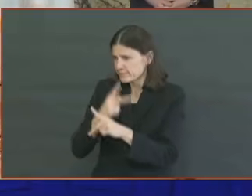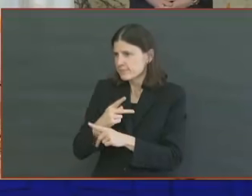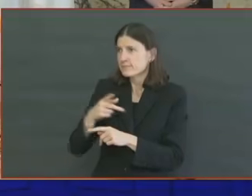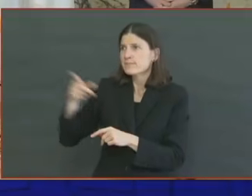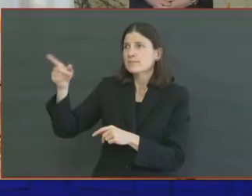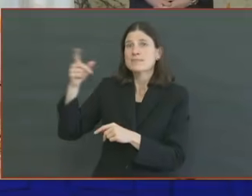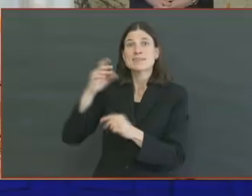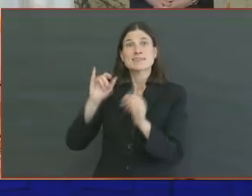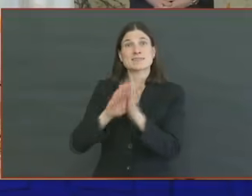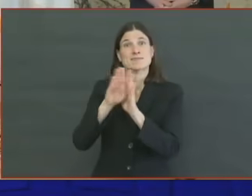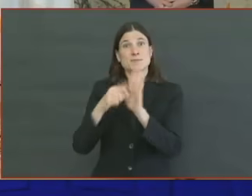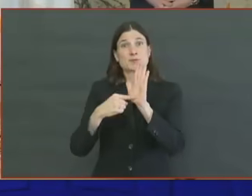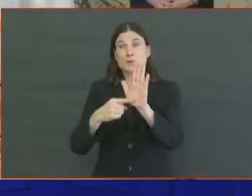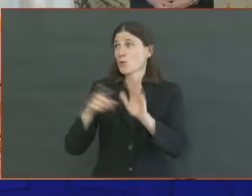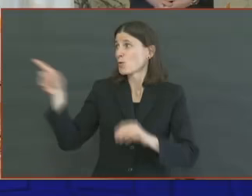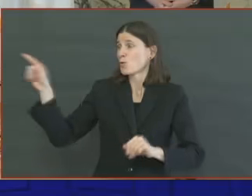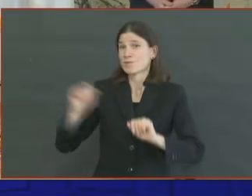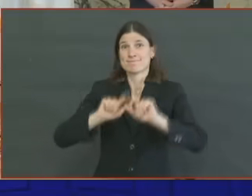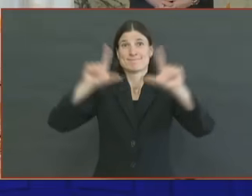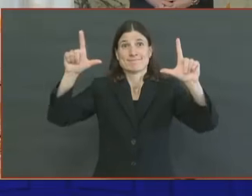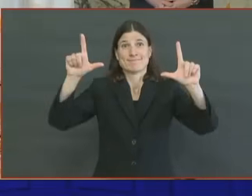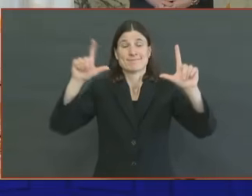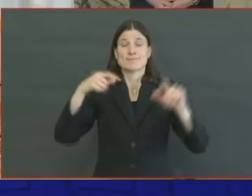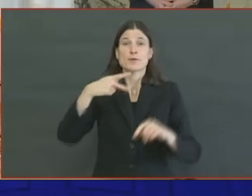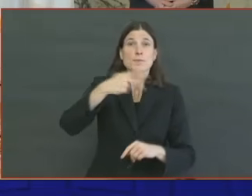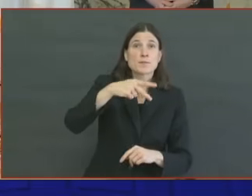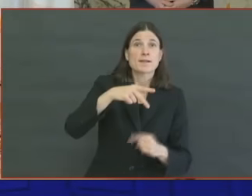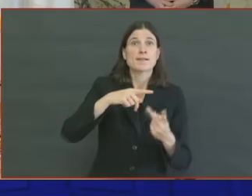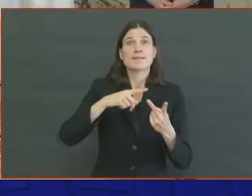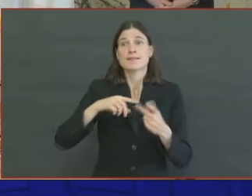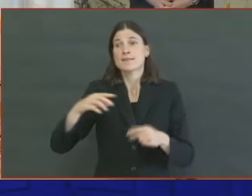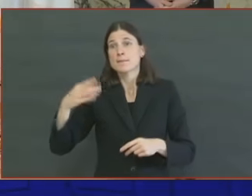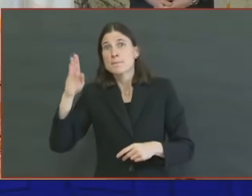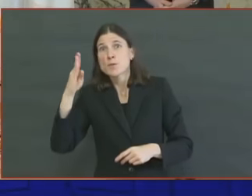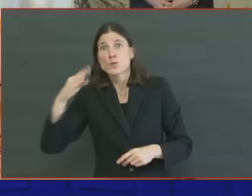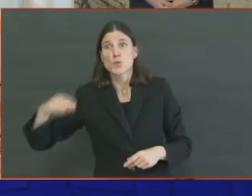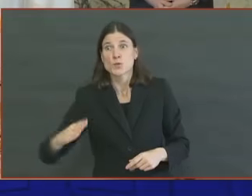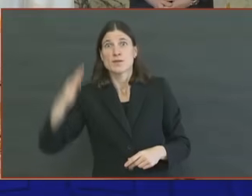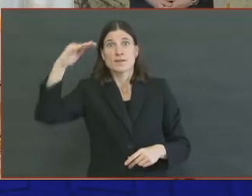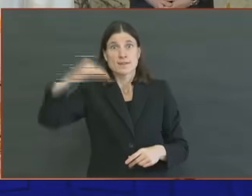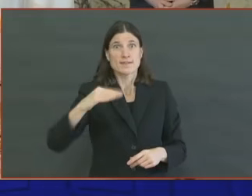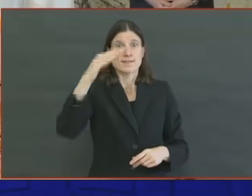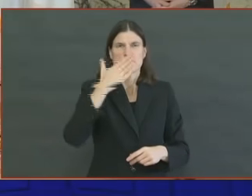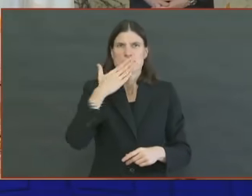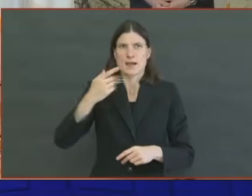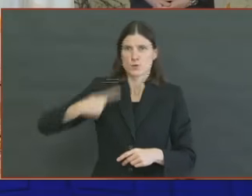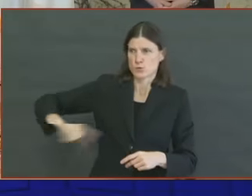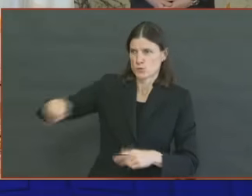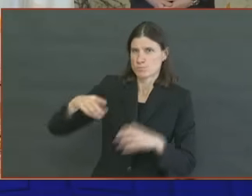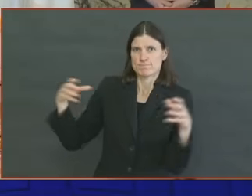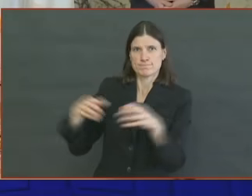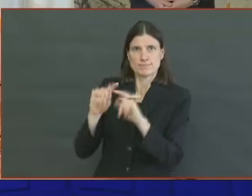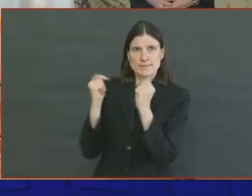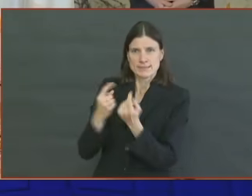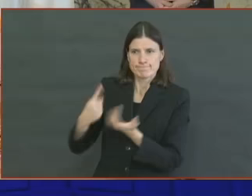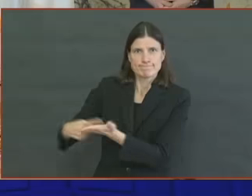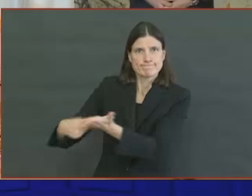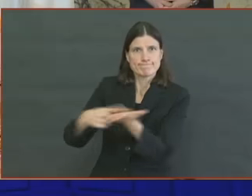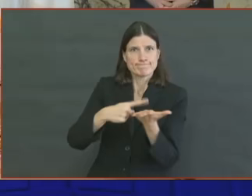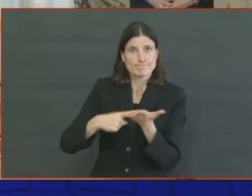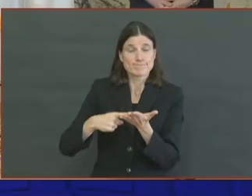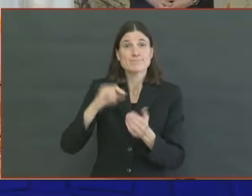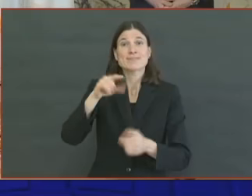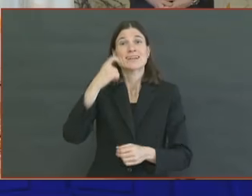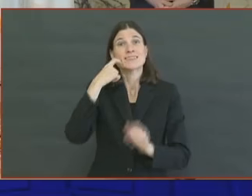the governor presented. This response has benefited from an enormous amount of